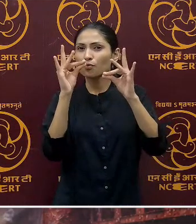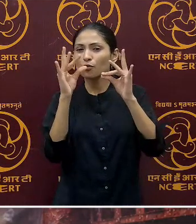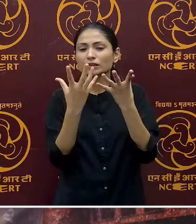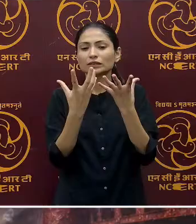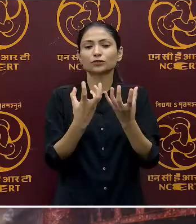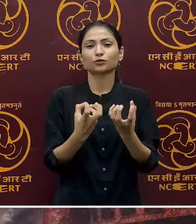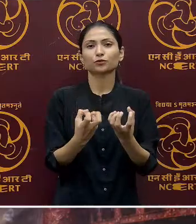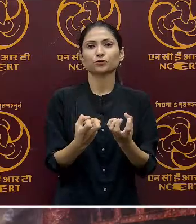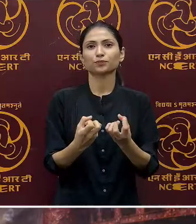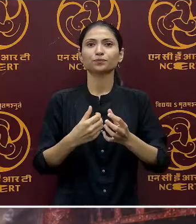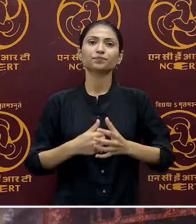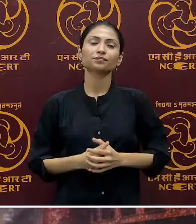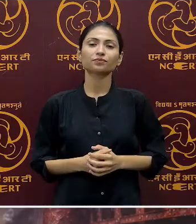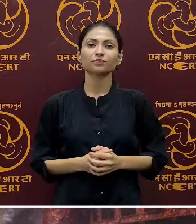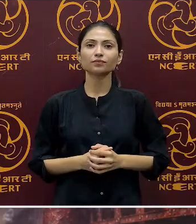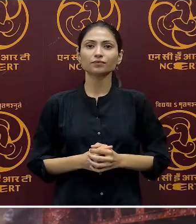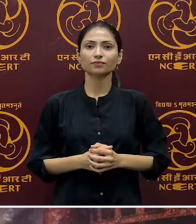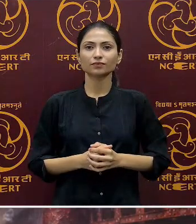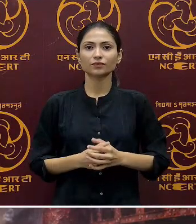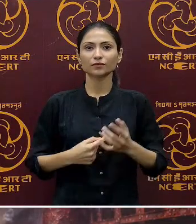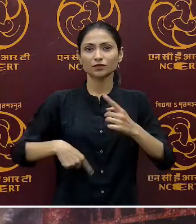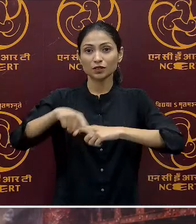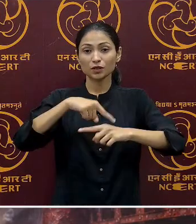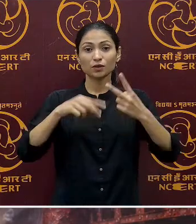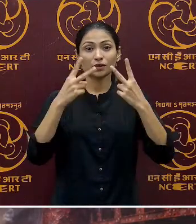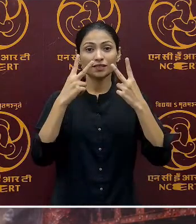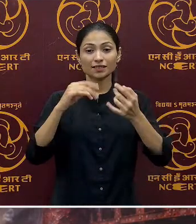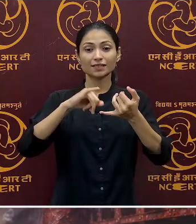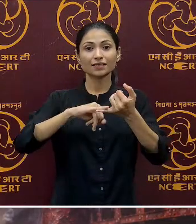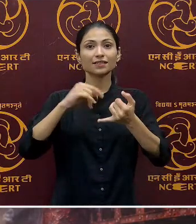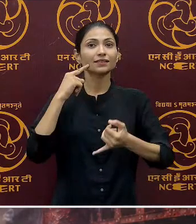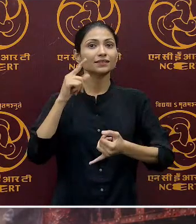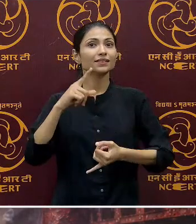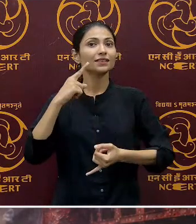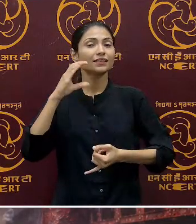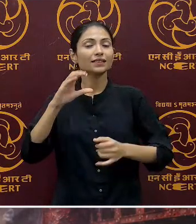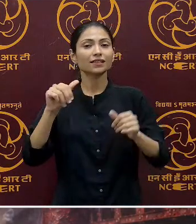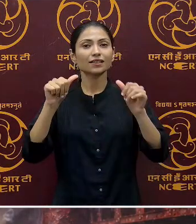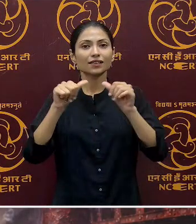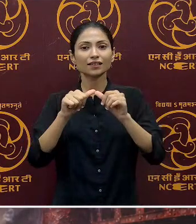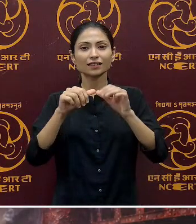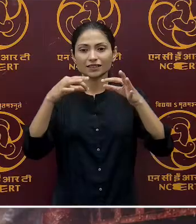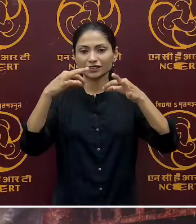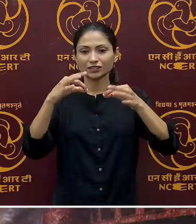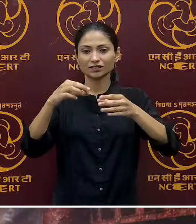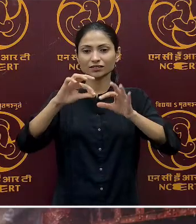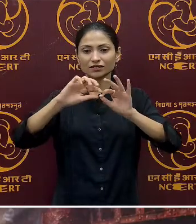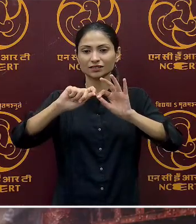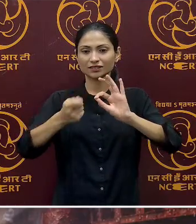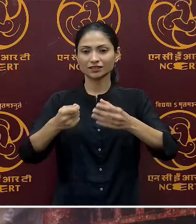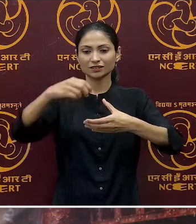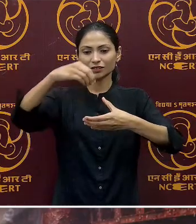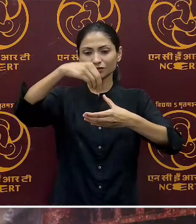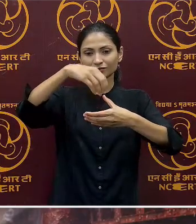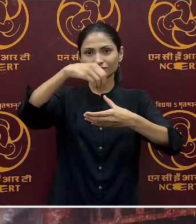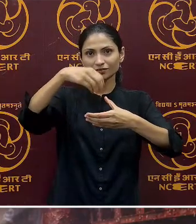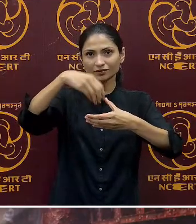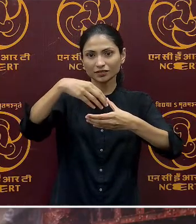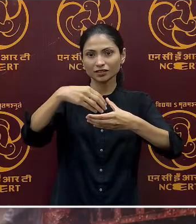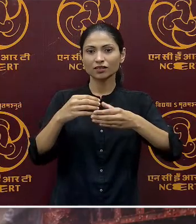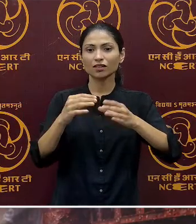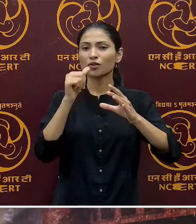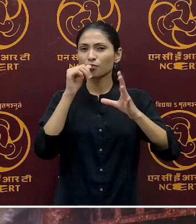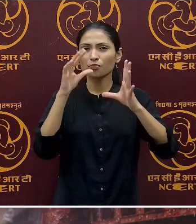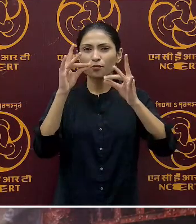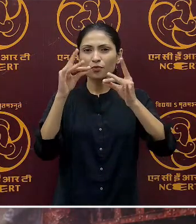Now here silica gel is poured. Now we will click on the stopper to seal bottle A. Now next, drag the iron nail